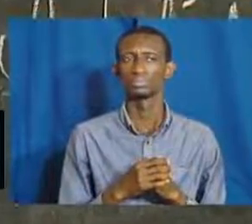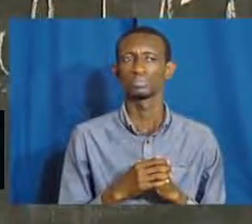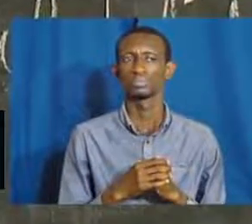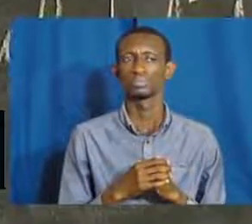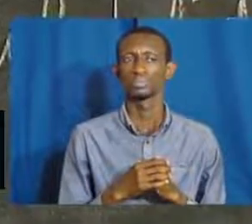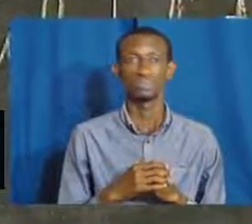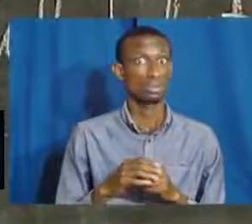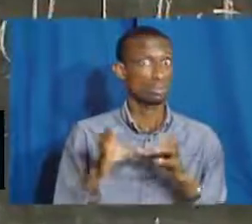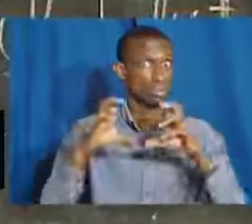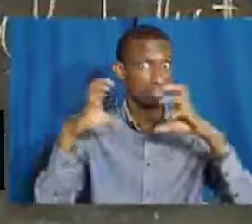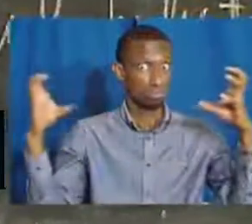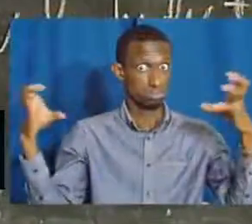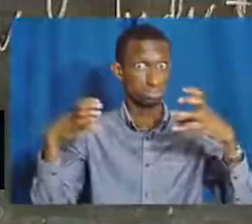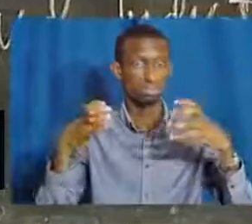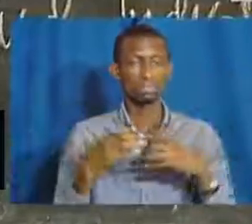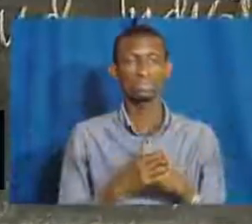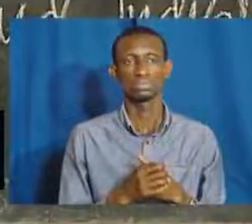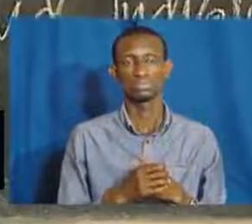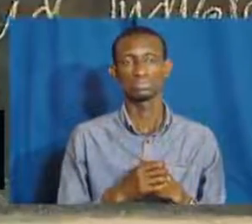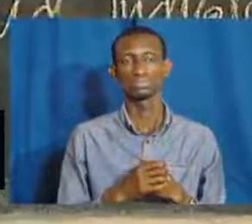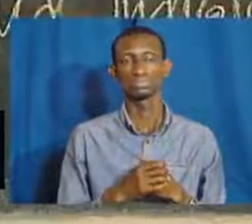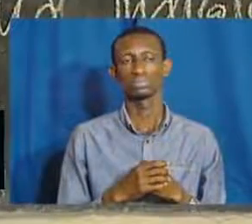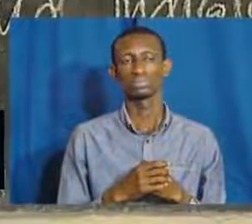the block,